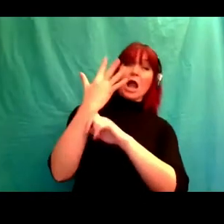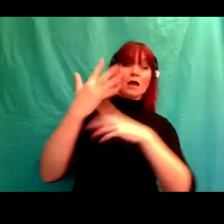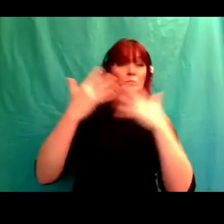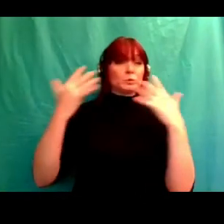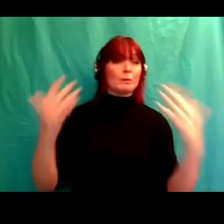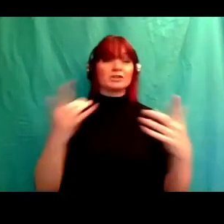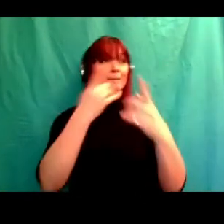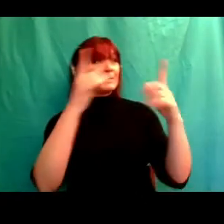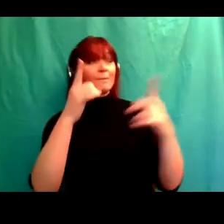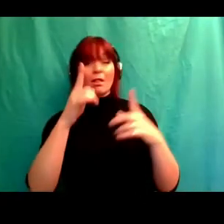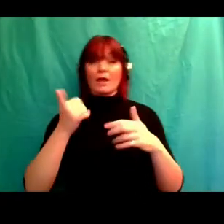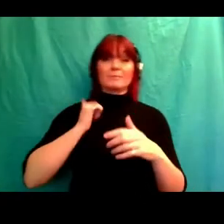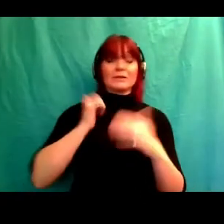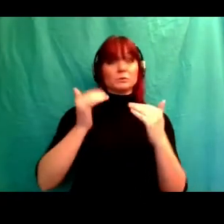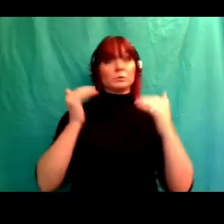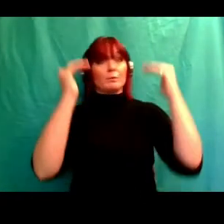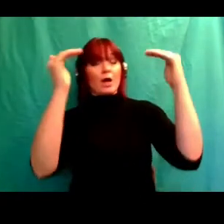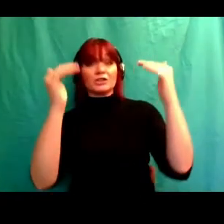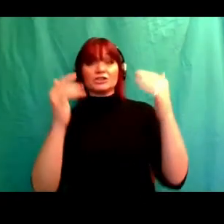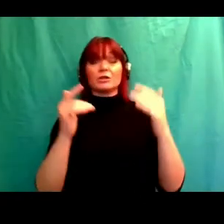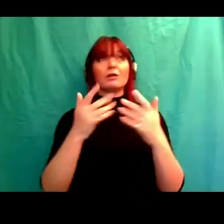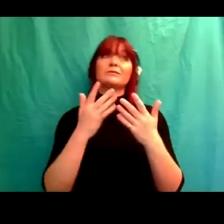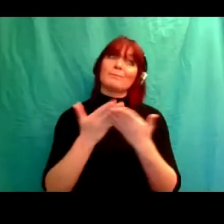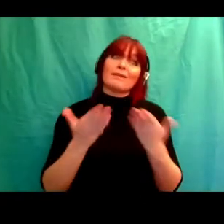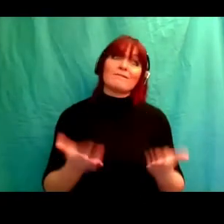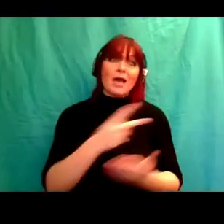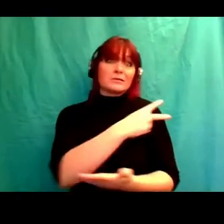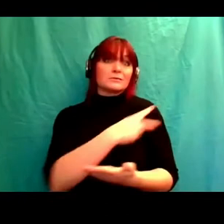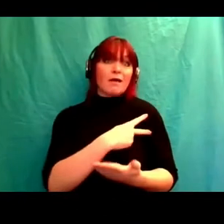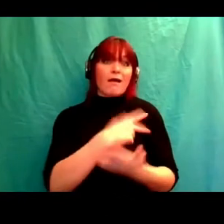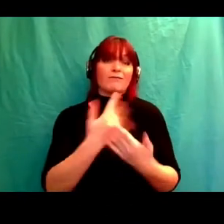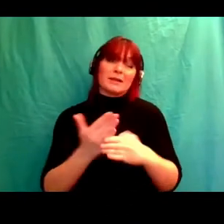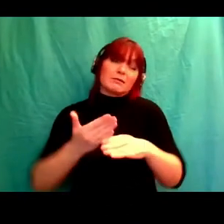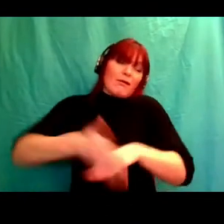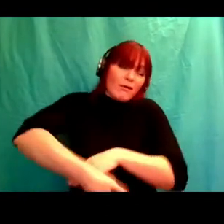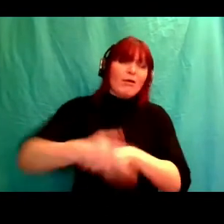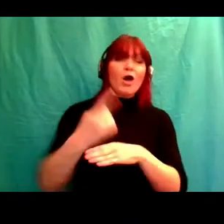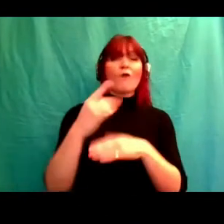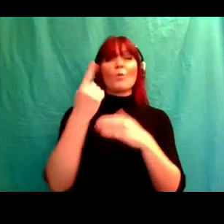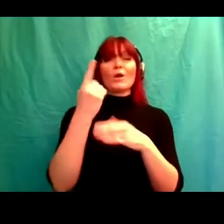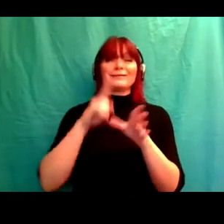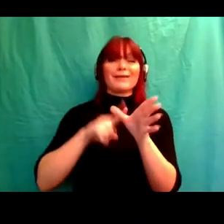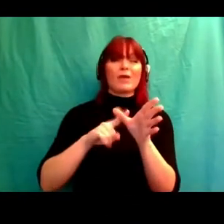think to be fair to our staff who have done so much over the last year, that honesty is really important.